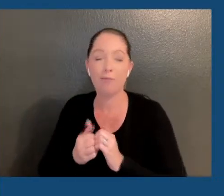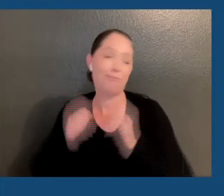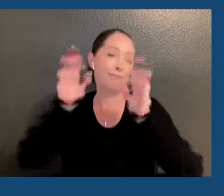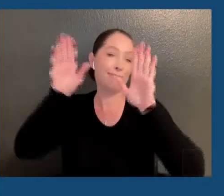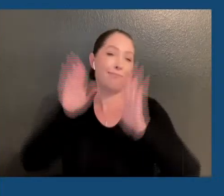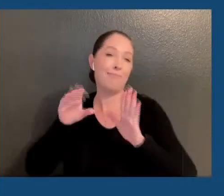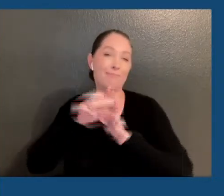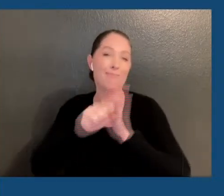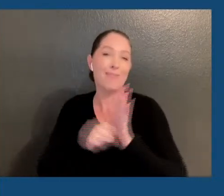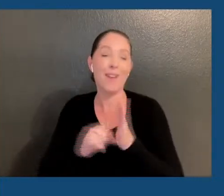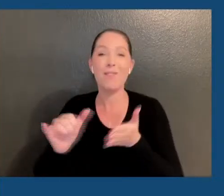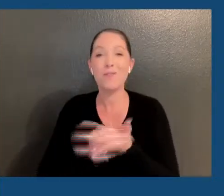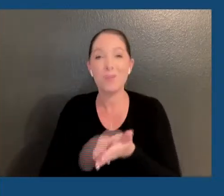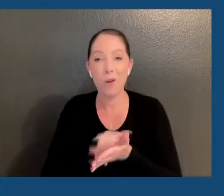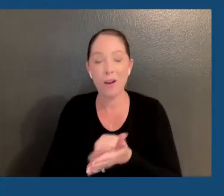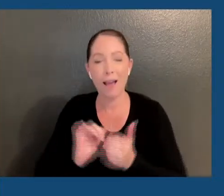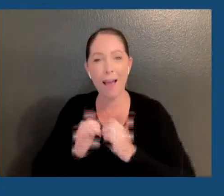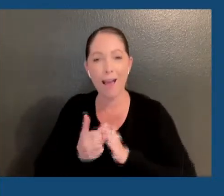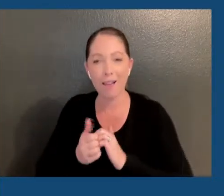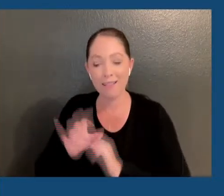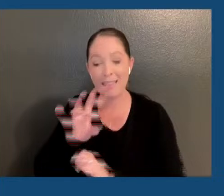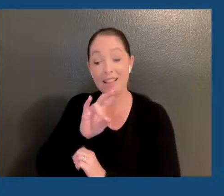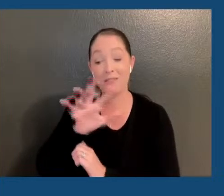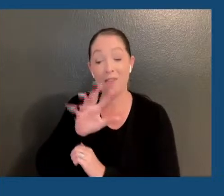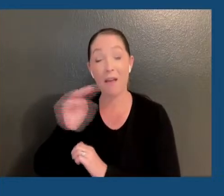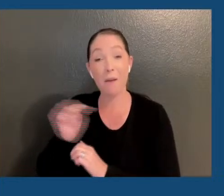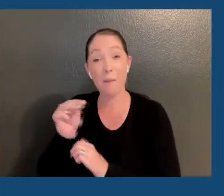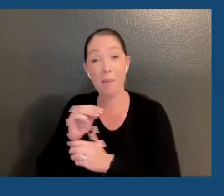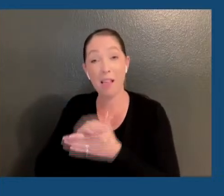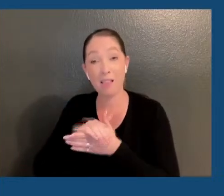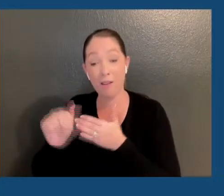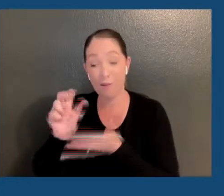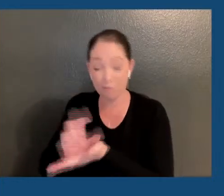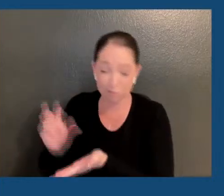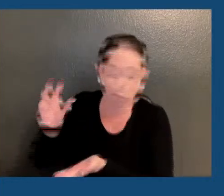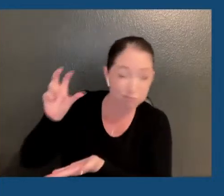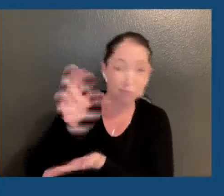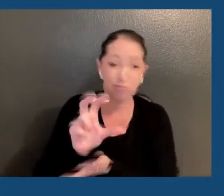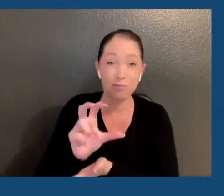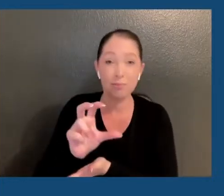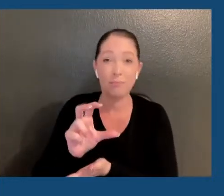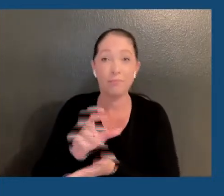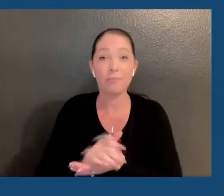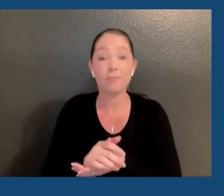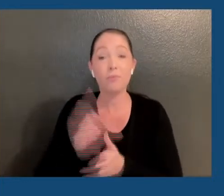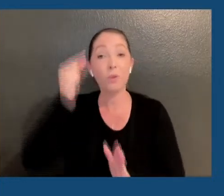with a $75 million infusion of funding. Governor